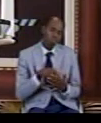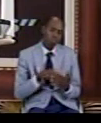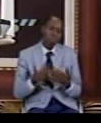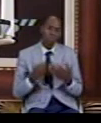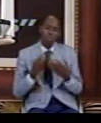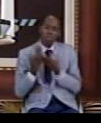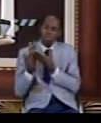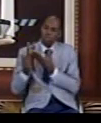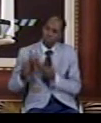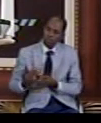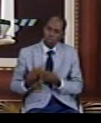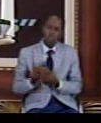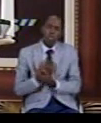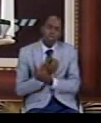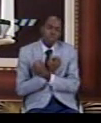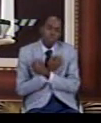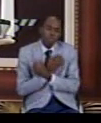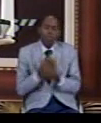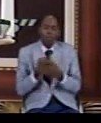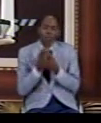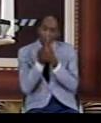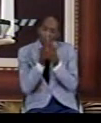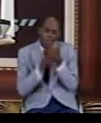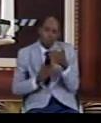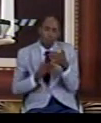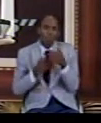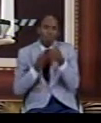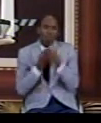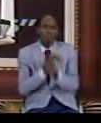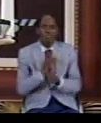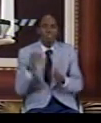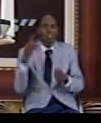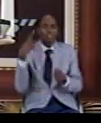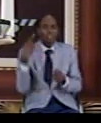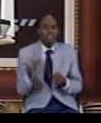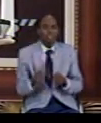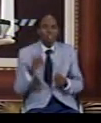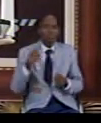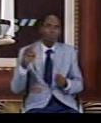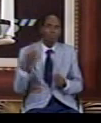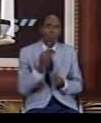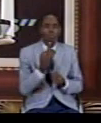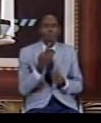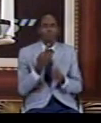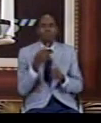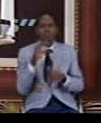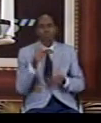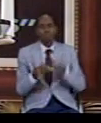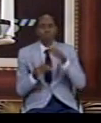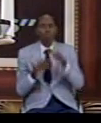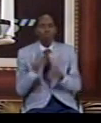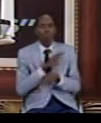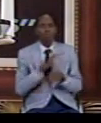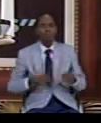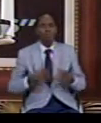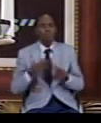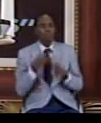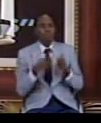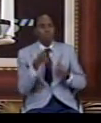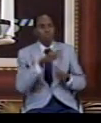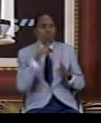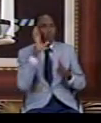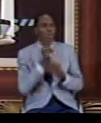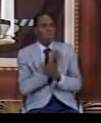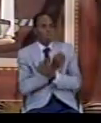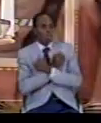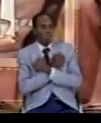lowly. I'm loving. I'm humble. I'm following the footsteps of Christ. And then they're going to appreciate me and they're going to